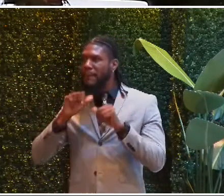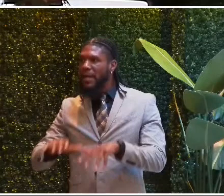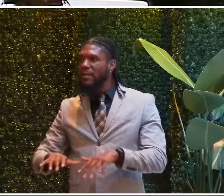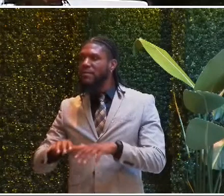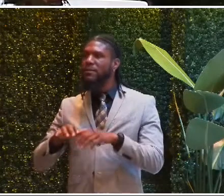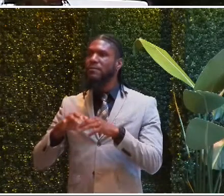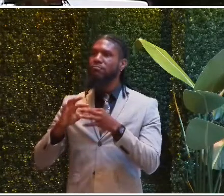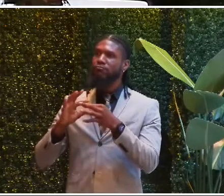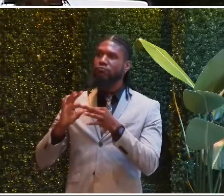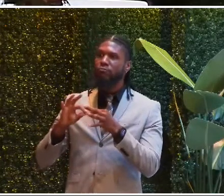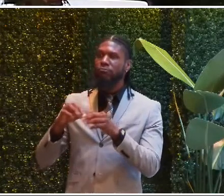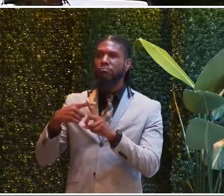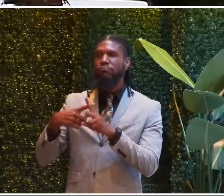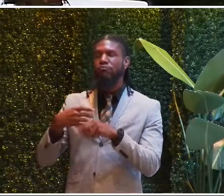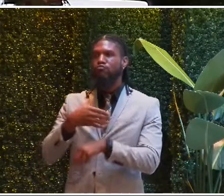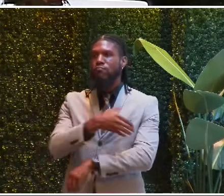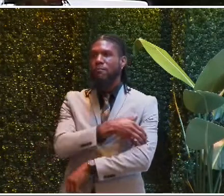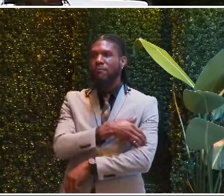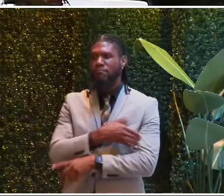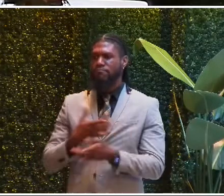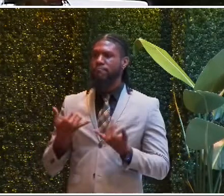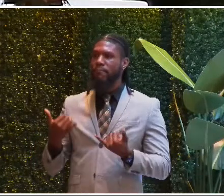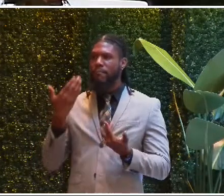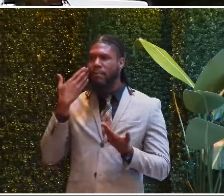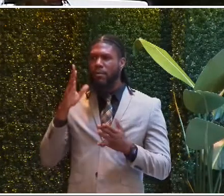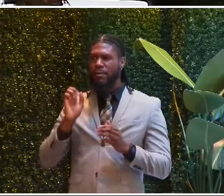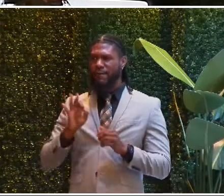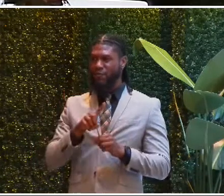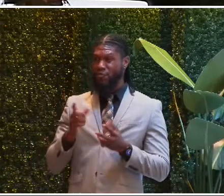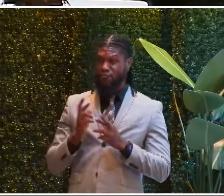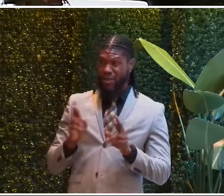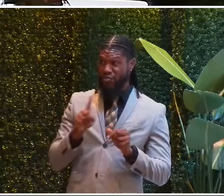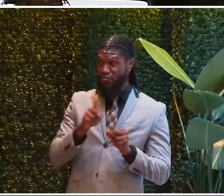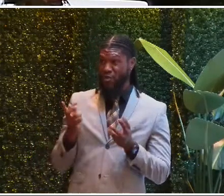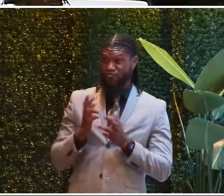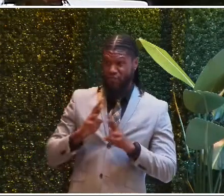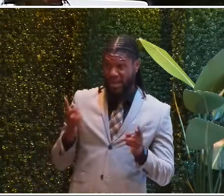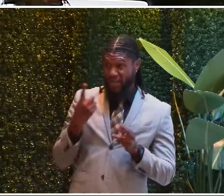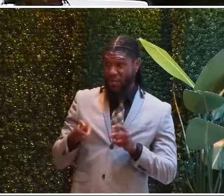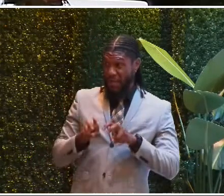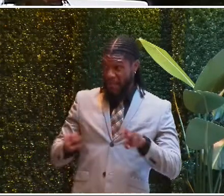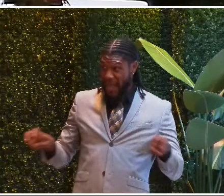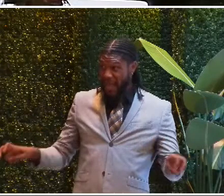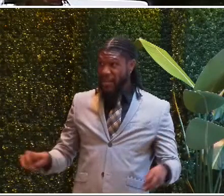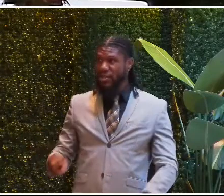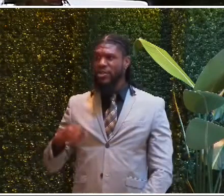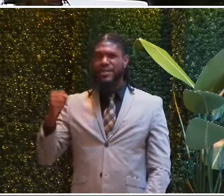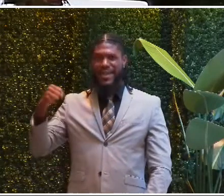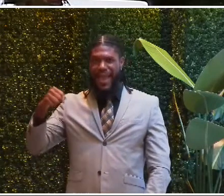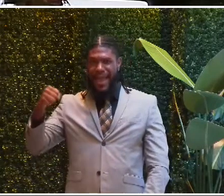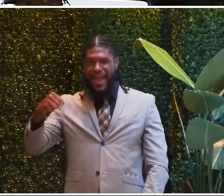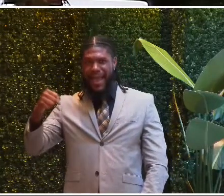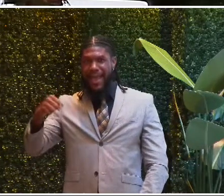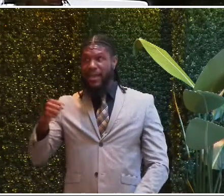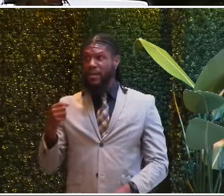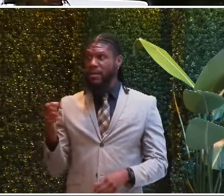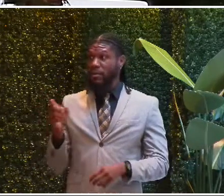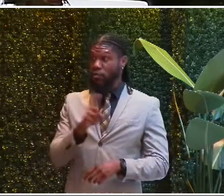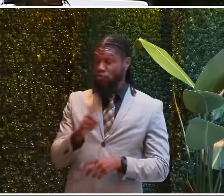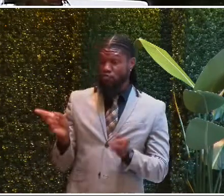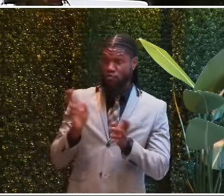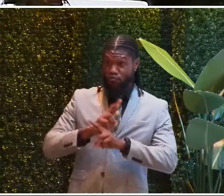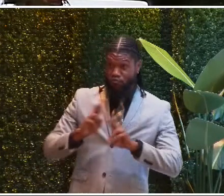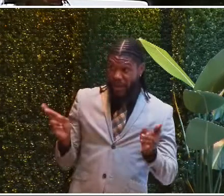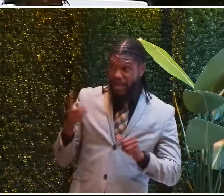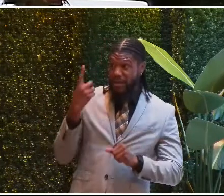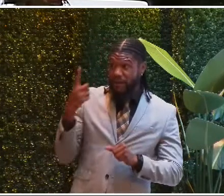At this time, well, I don't know if we're ready. Are we ready for this plenary? Are we ready for these